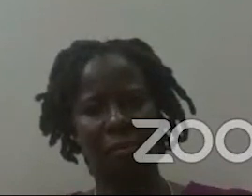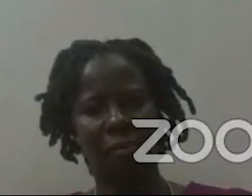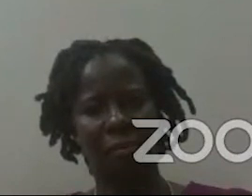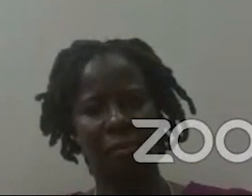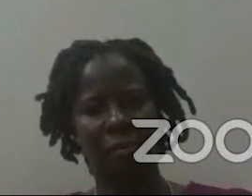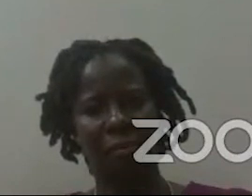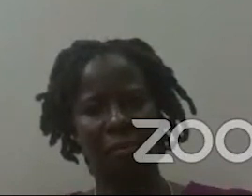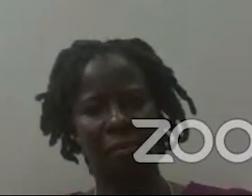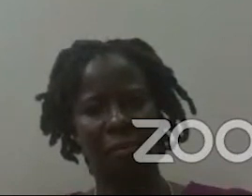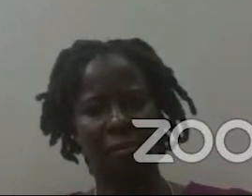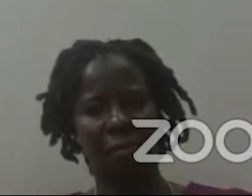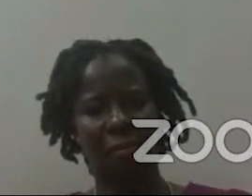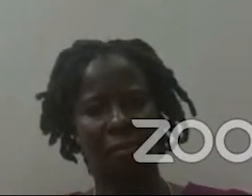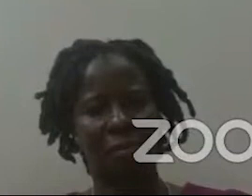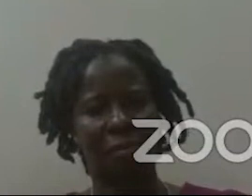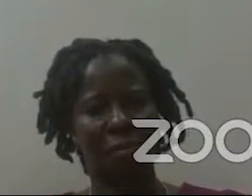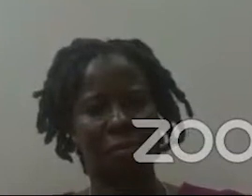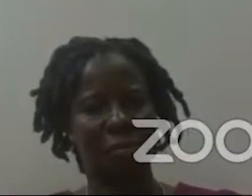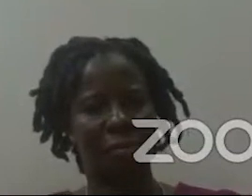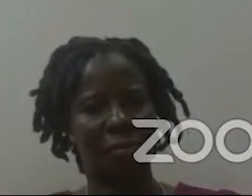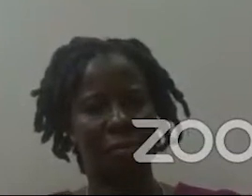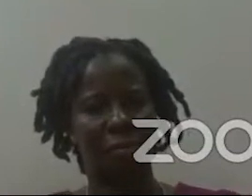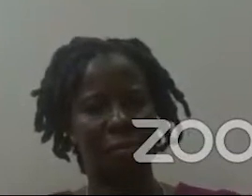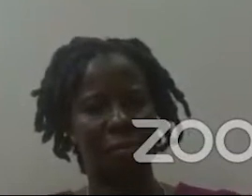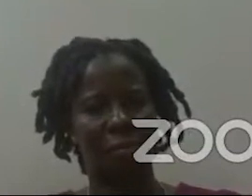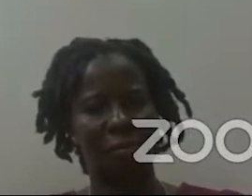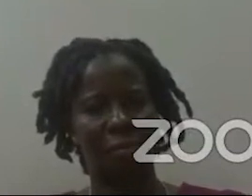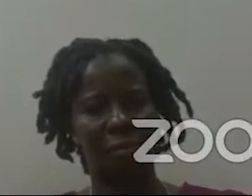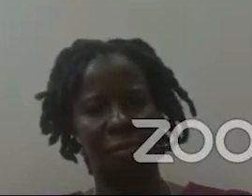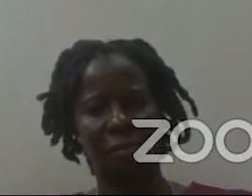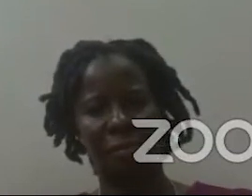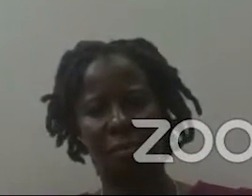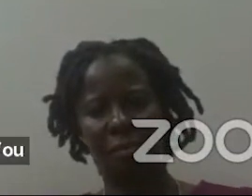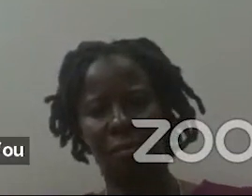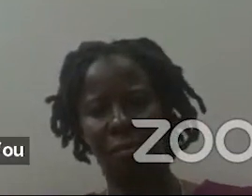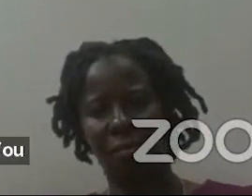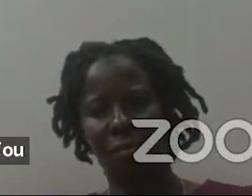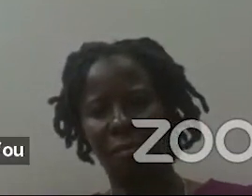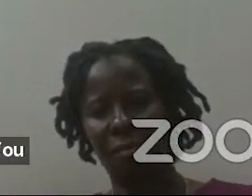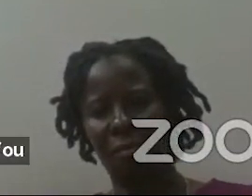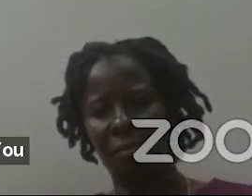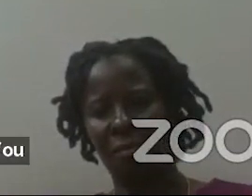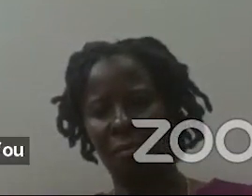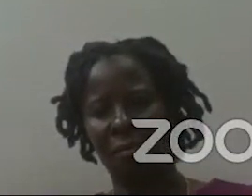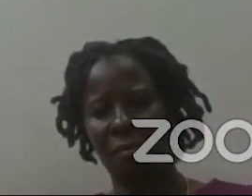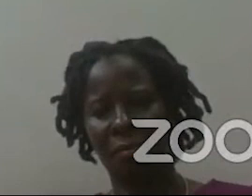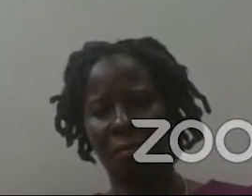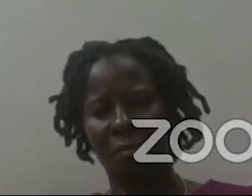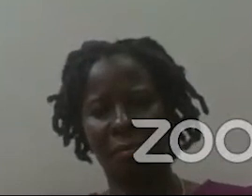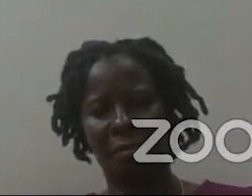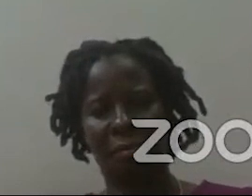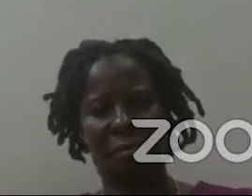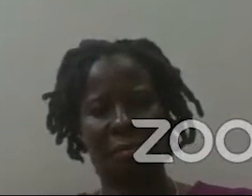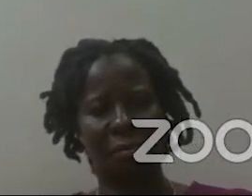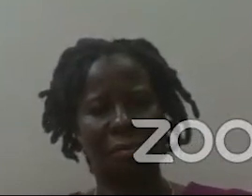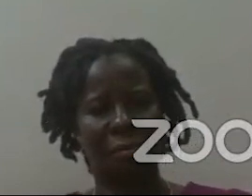Women, go out there. You know you are more than enough. You know you can be able to do something, and you can do it better